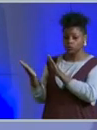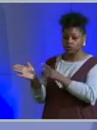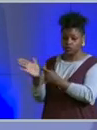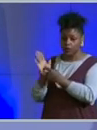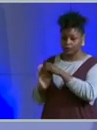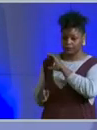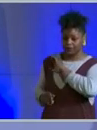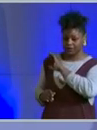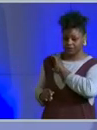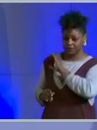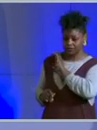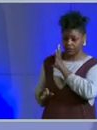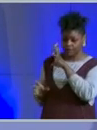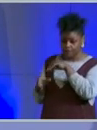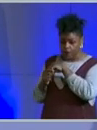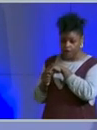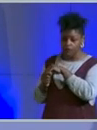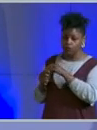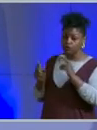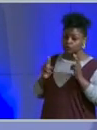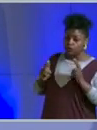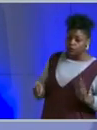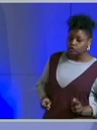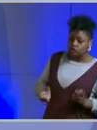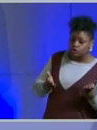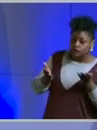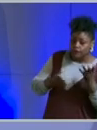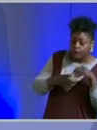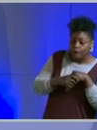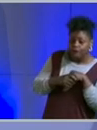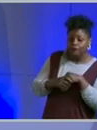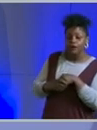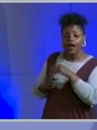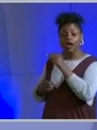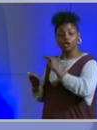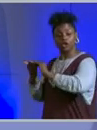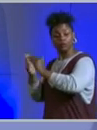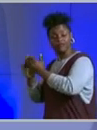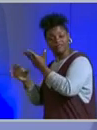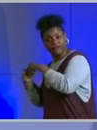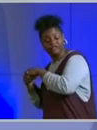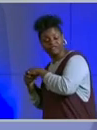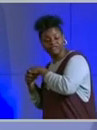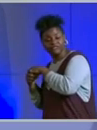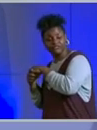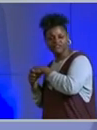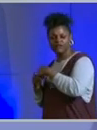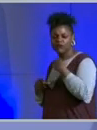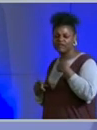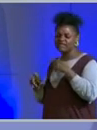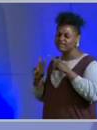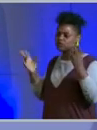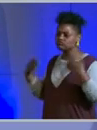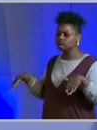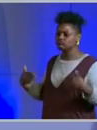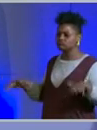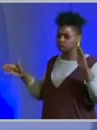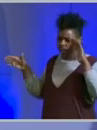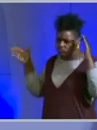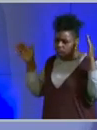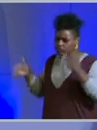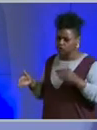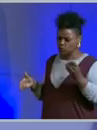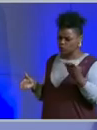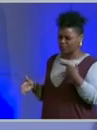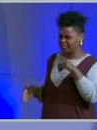involvement, human services involvement, and community involvement. And we are very focused on doing what we need to do to get